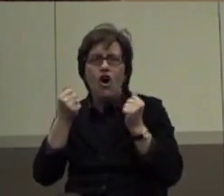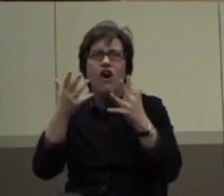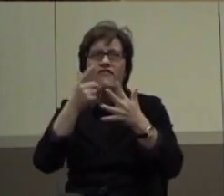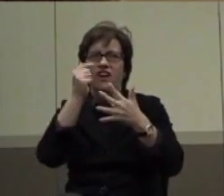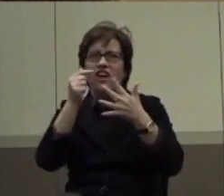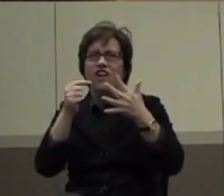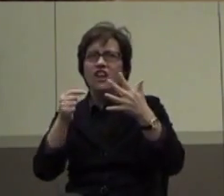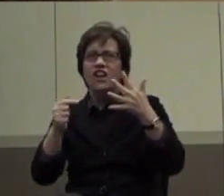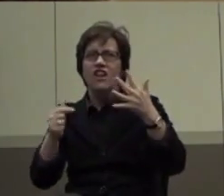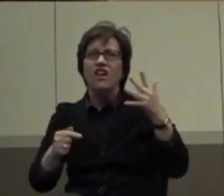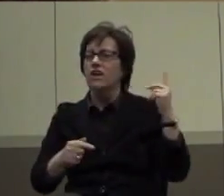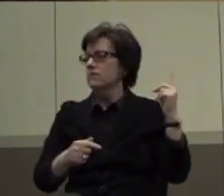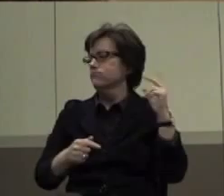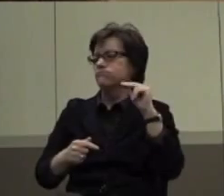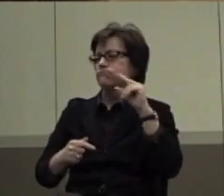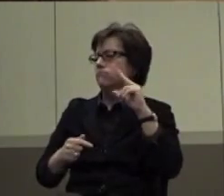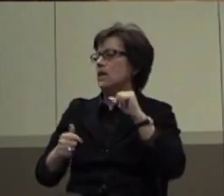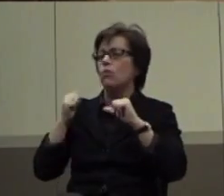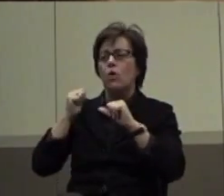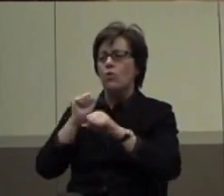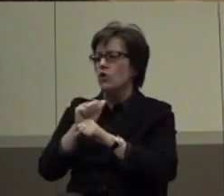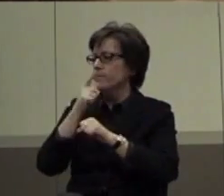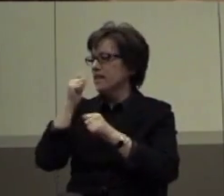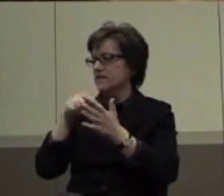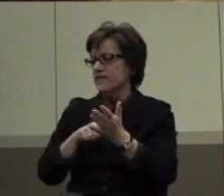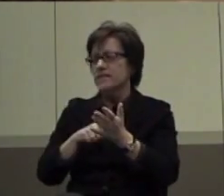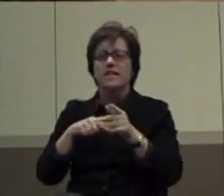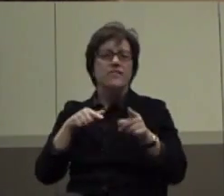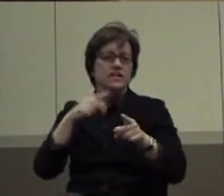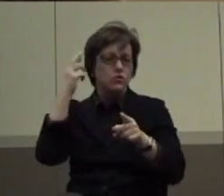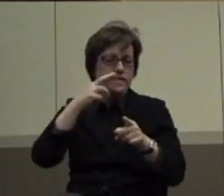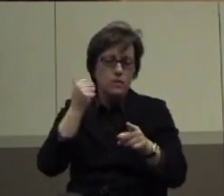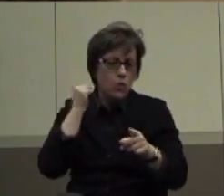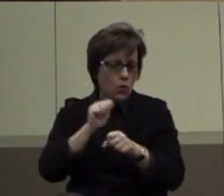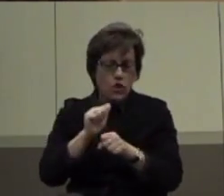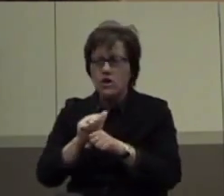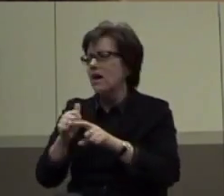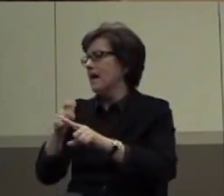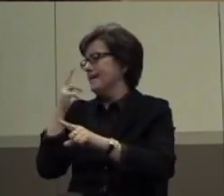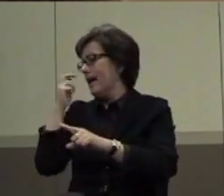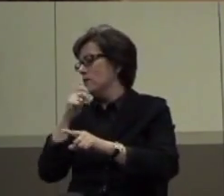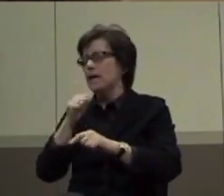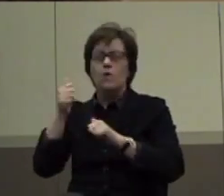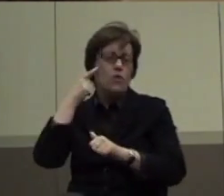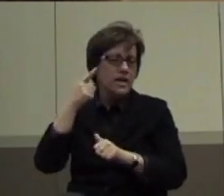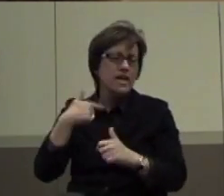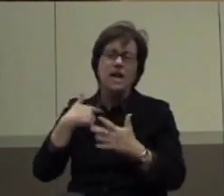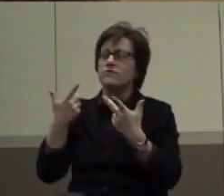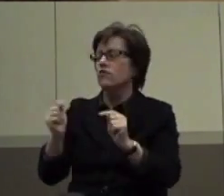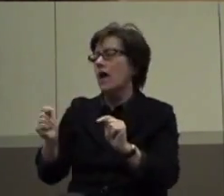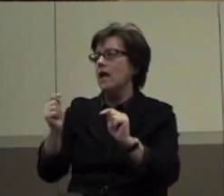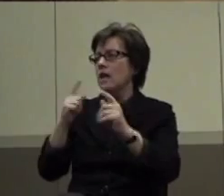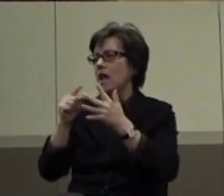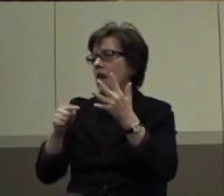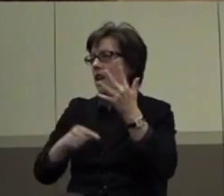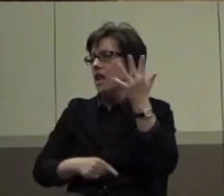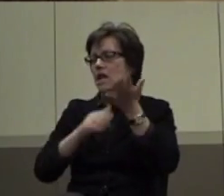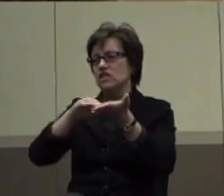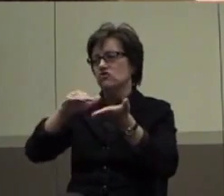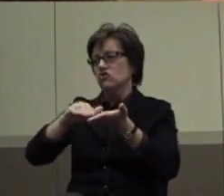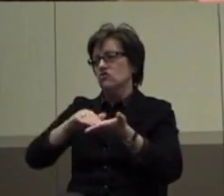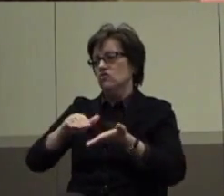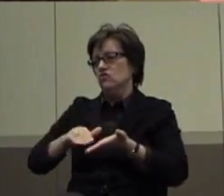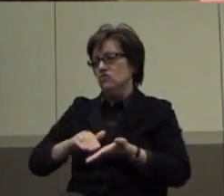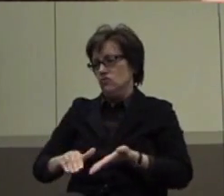but there's well, it's not going to work because of this, it's not going to work because of that. Well, I just don't think so. We've tried that before. So we have that, but